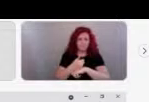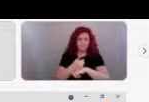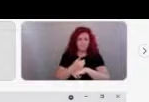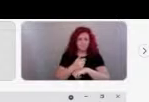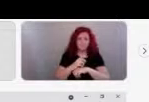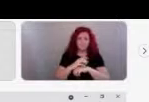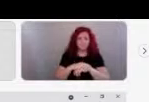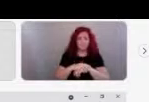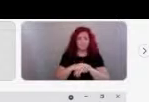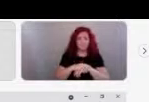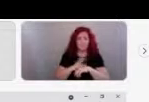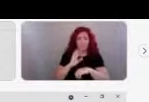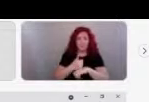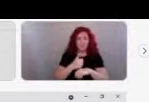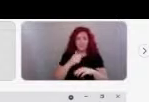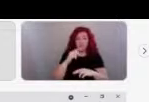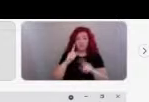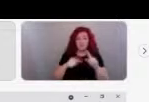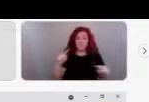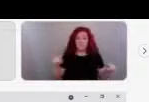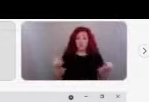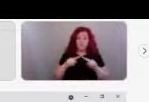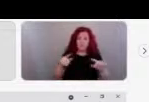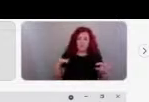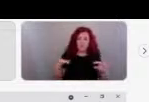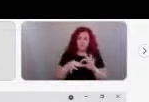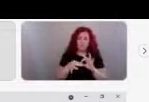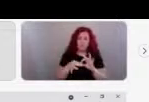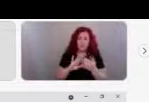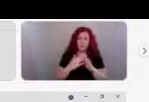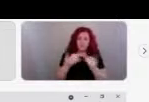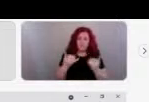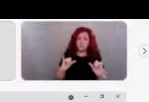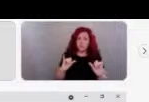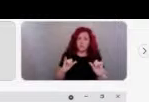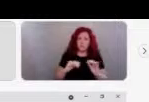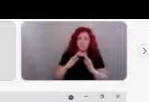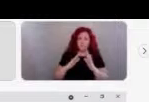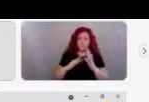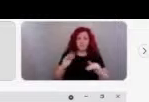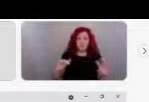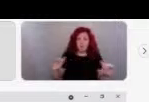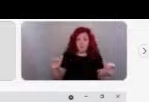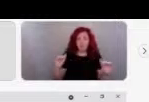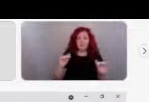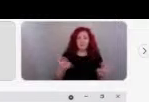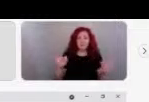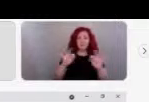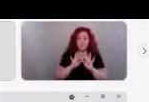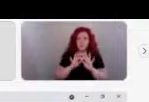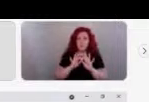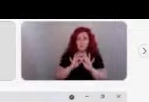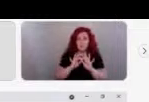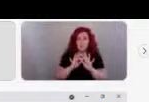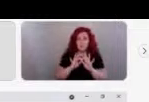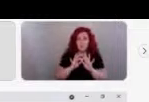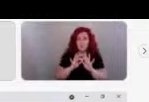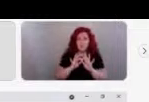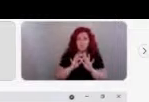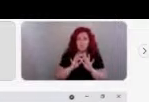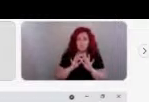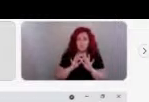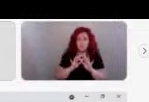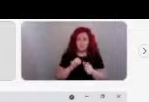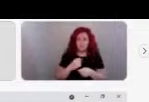a diverse yet connected community i like i think diversity is important because it it creates a